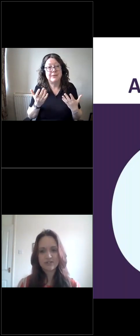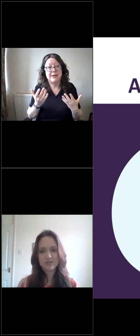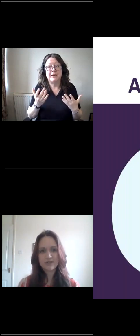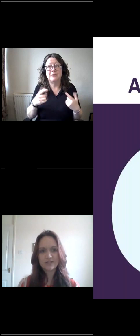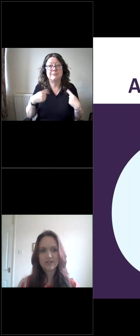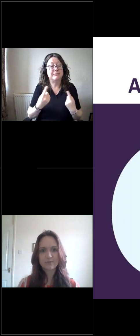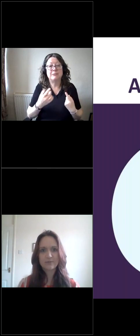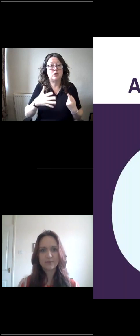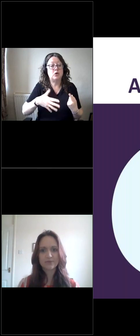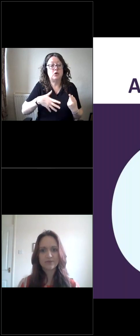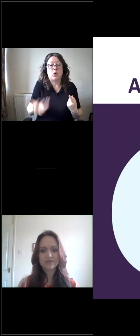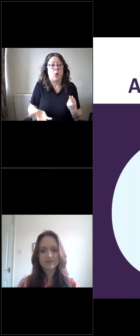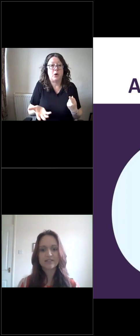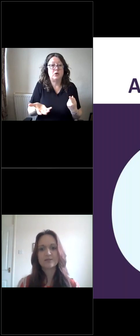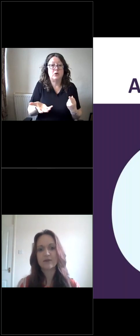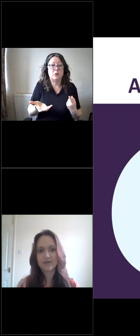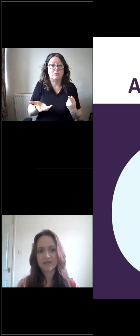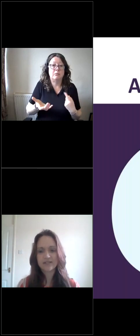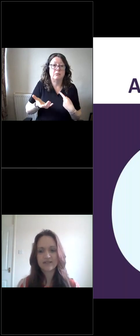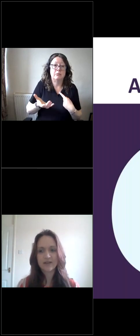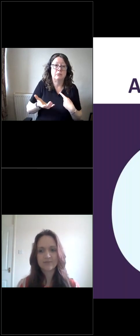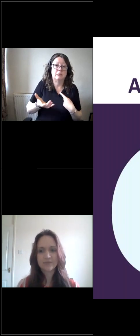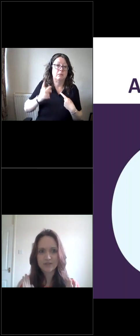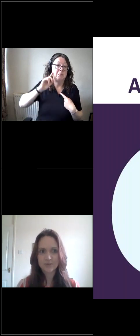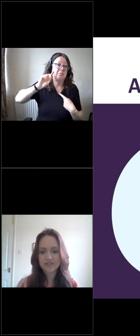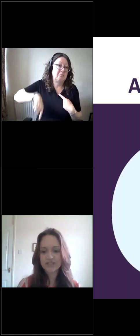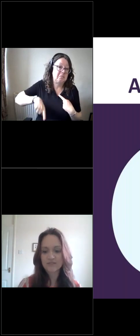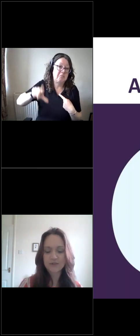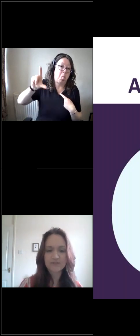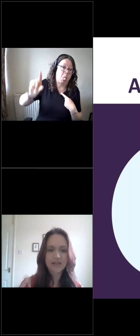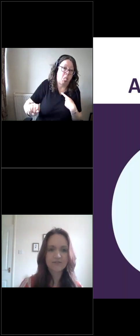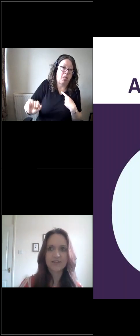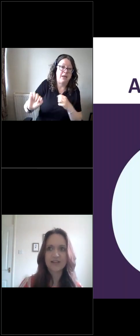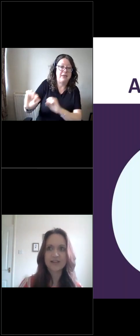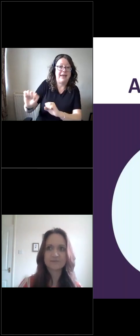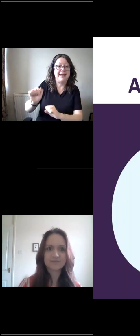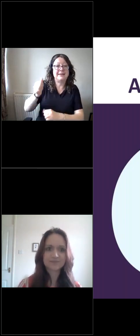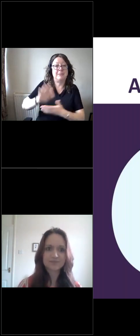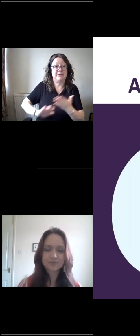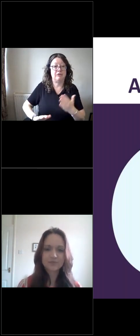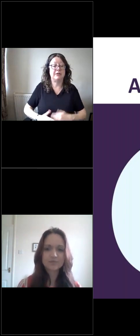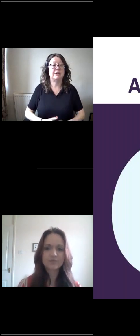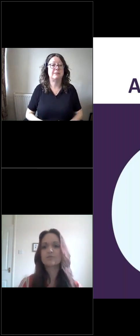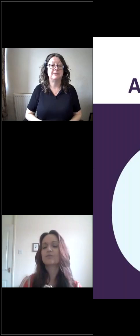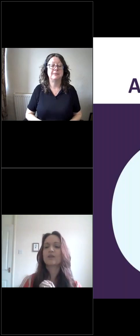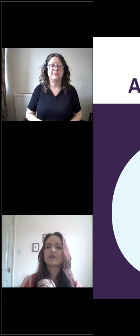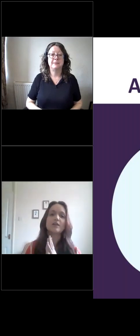do is diminish other people's experience in that. So I just wanted to give a brief caveat there.